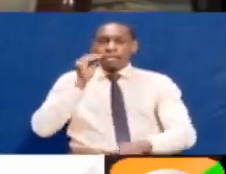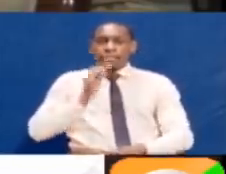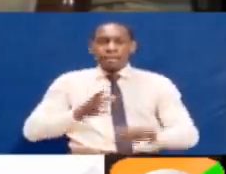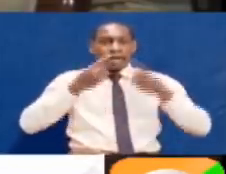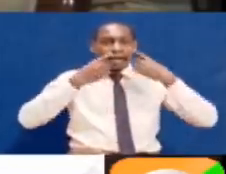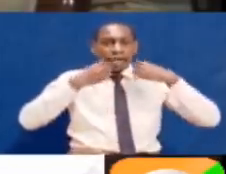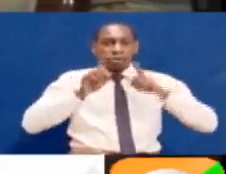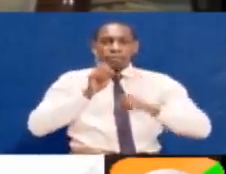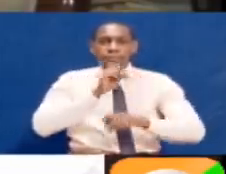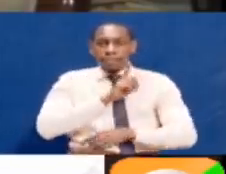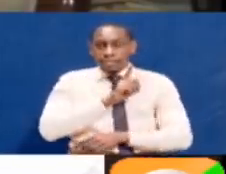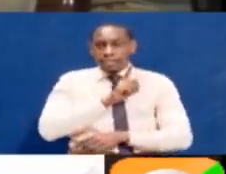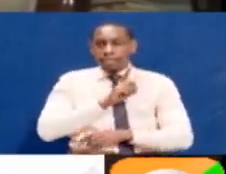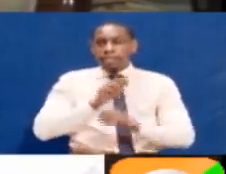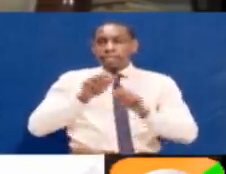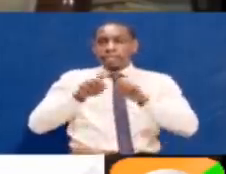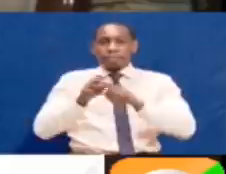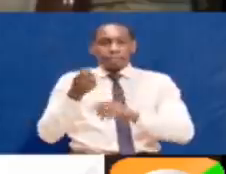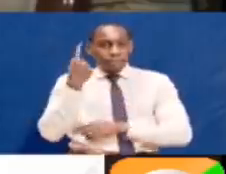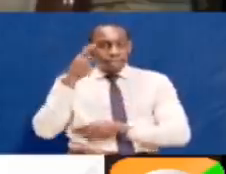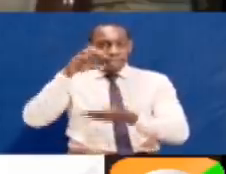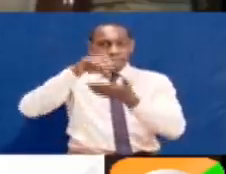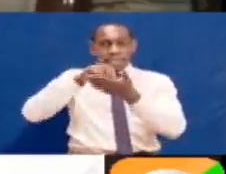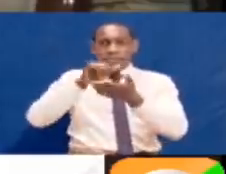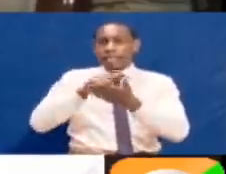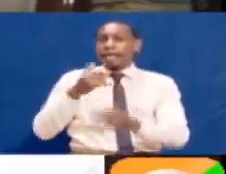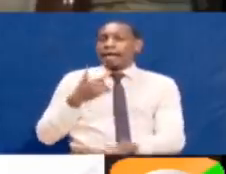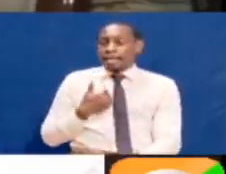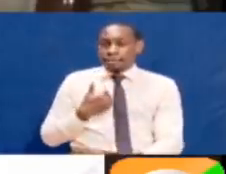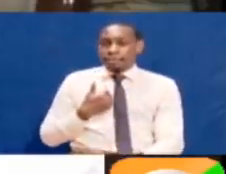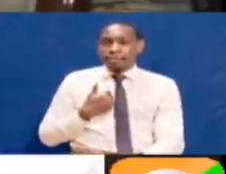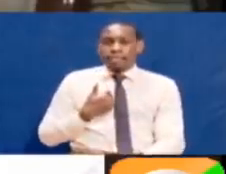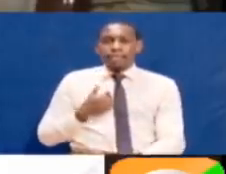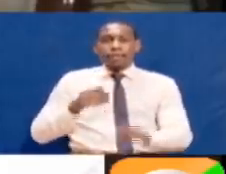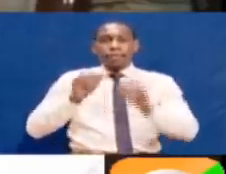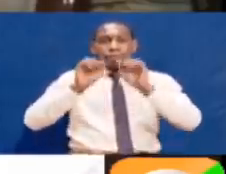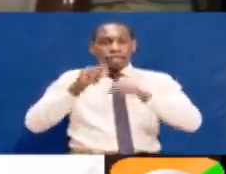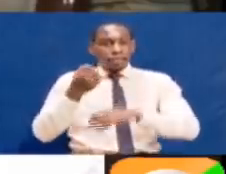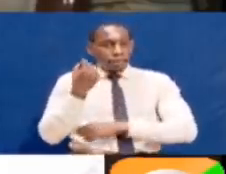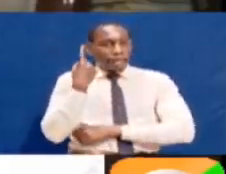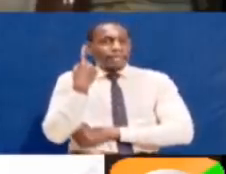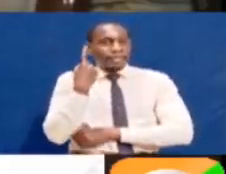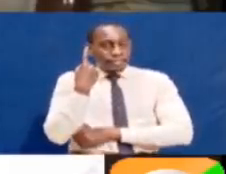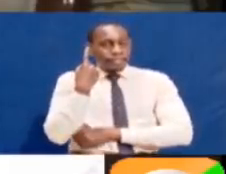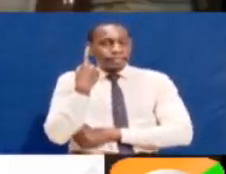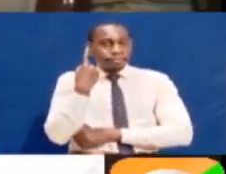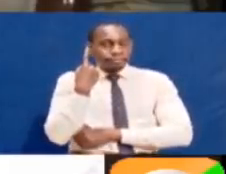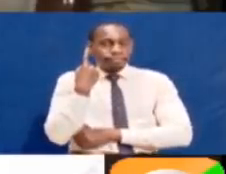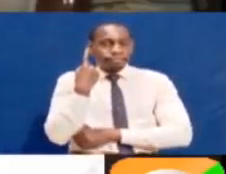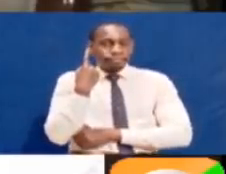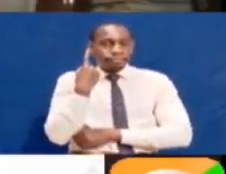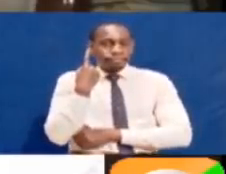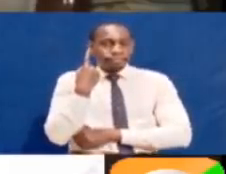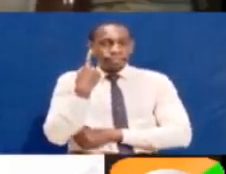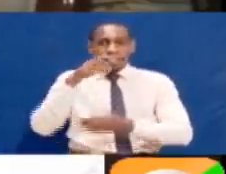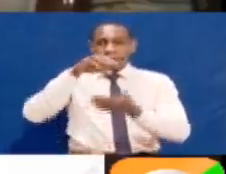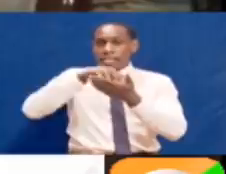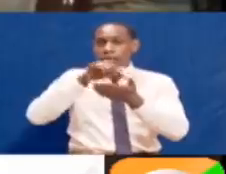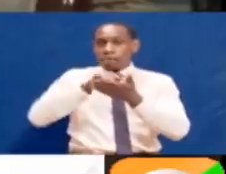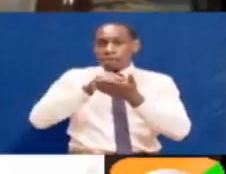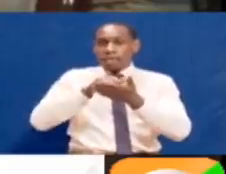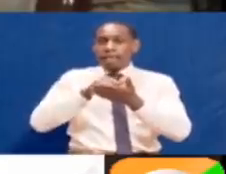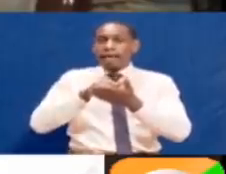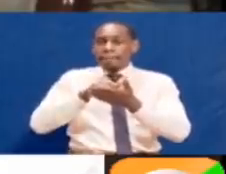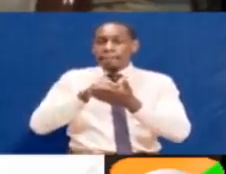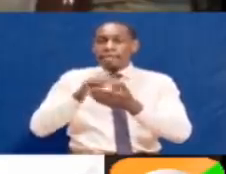made the announcement that he made. You can understand the circumstance that he was in. You can understand also the situation that he